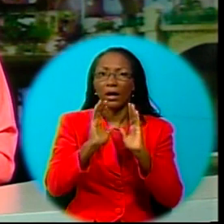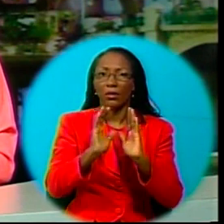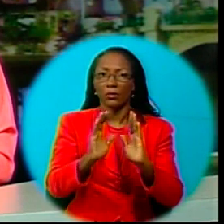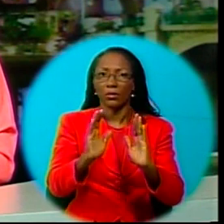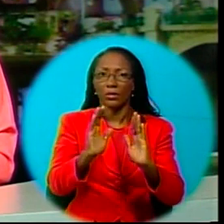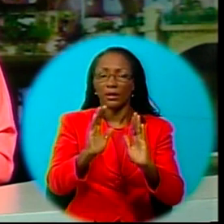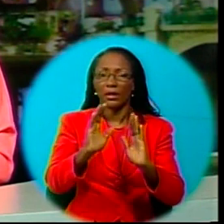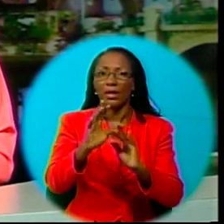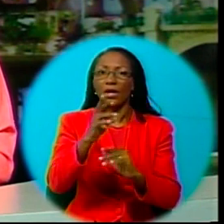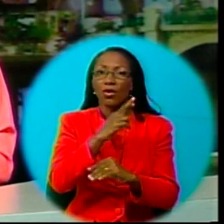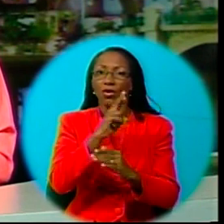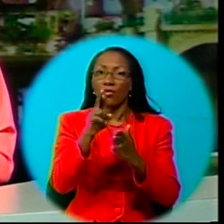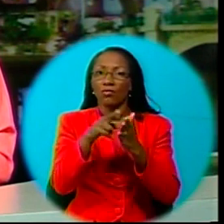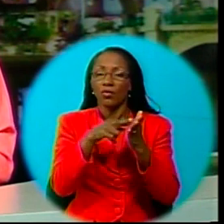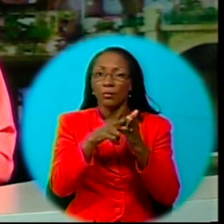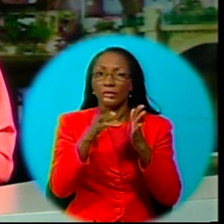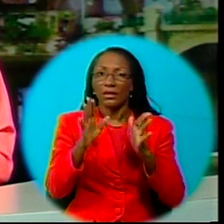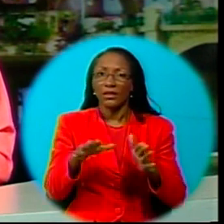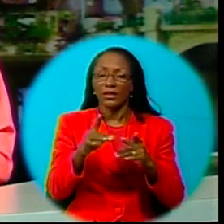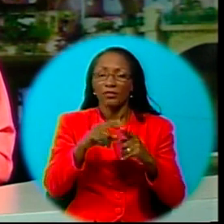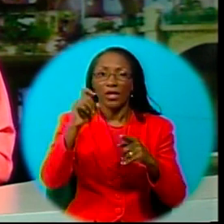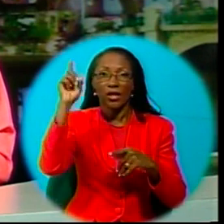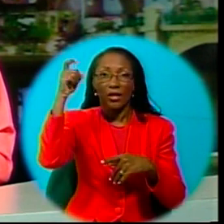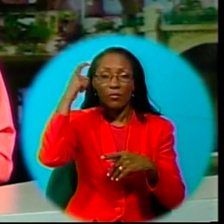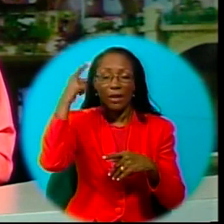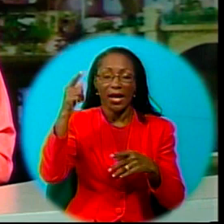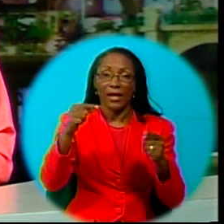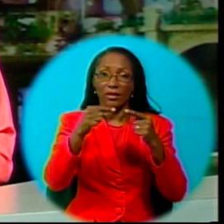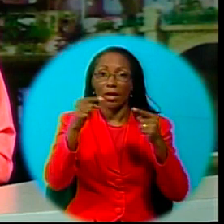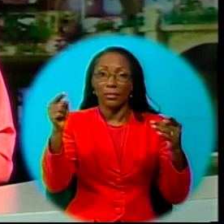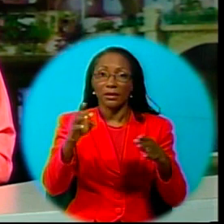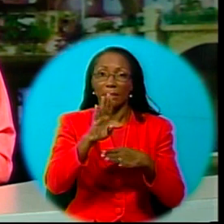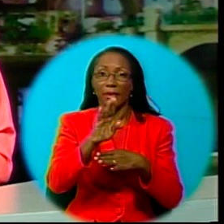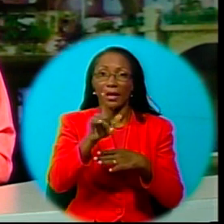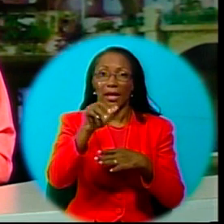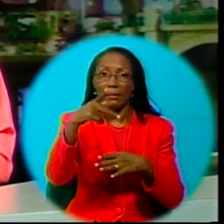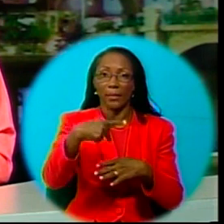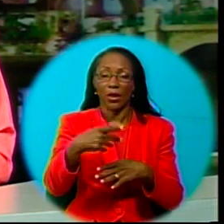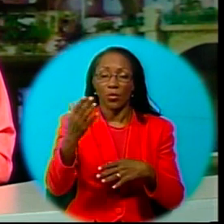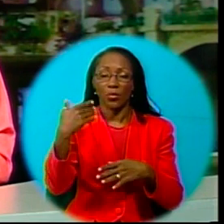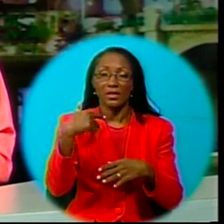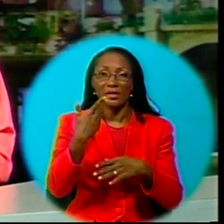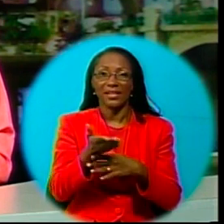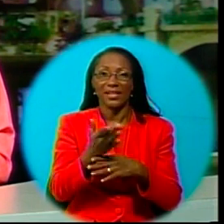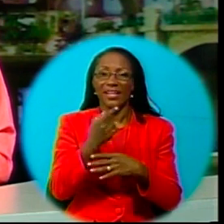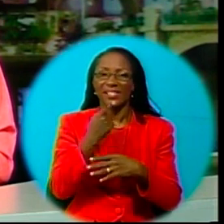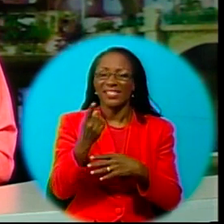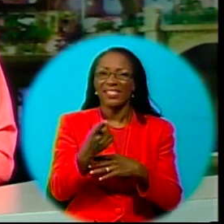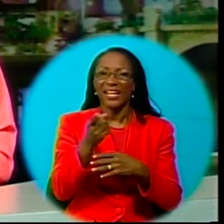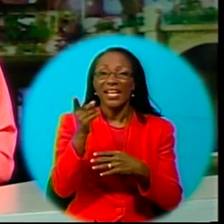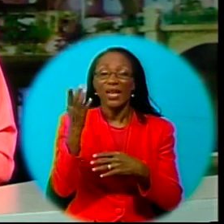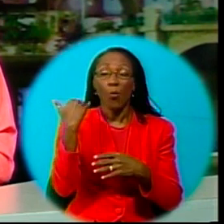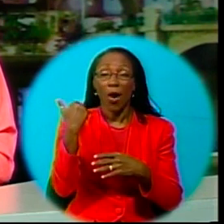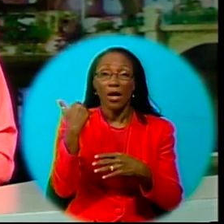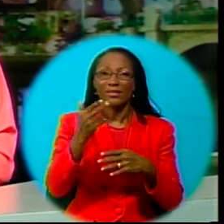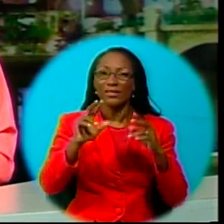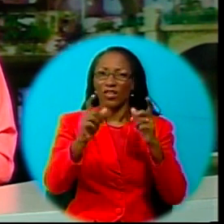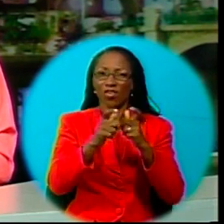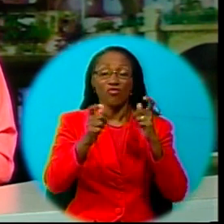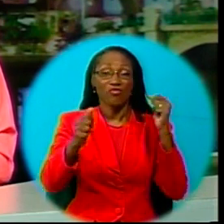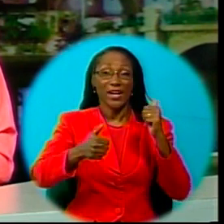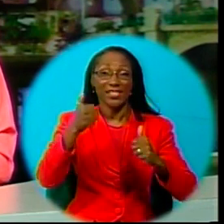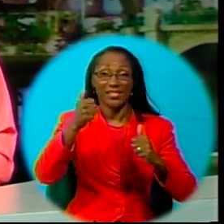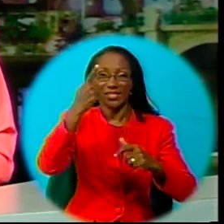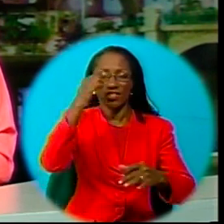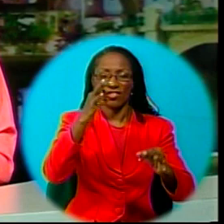the opposition, were all present to remember the man described as the greatest judge of his generation. Chief Justice Sir